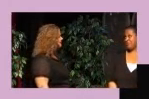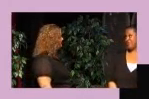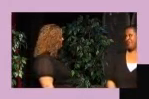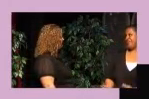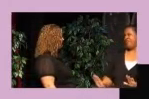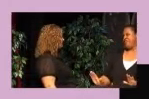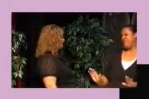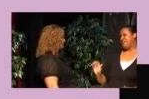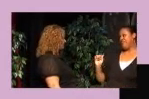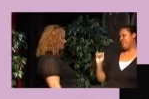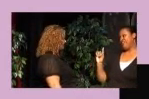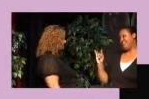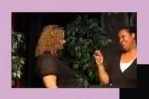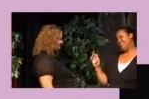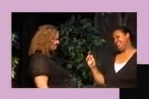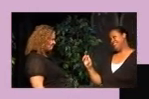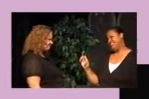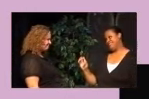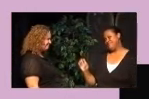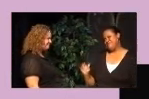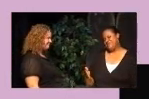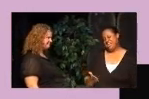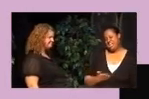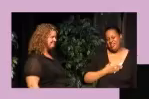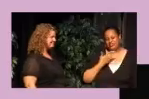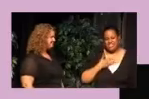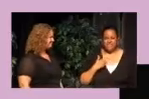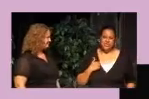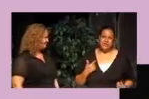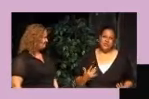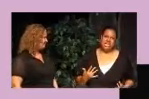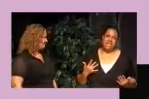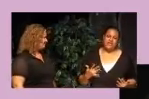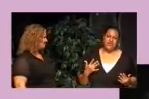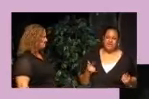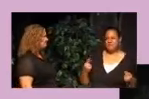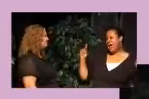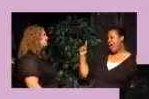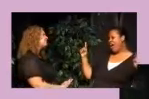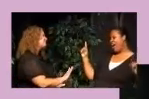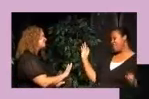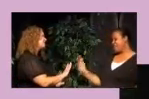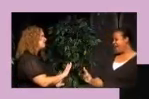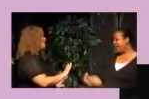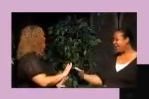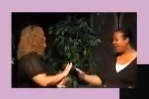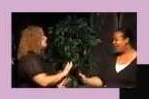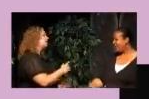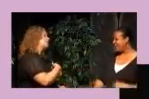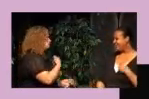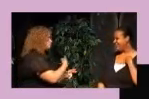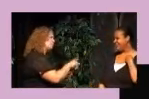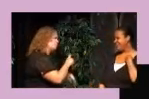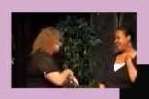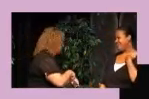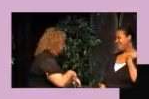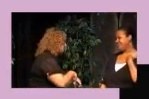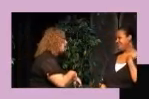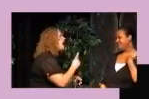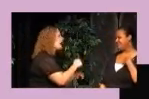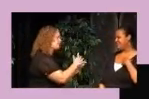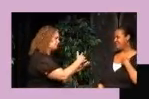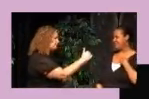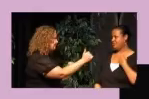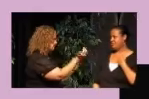Oh, Dean! I'm so happy. I was getting so impatient. Look, no. Don't be too happy. I haven't come back. I'm